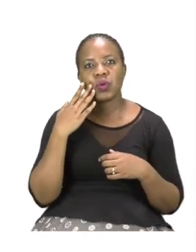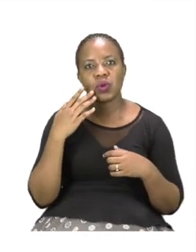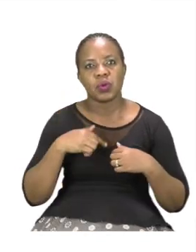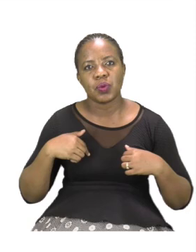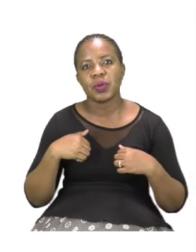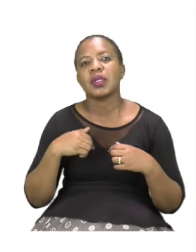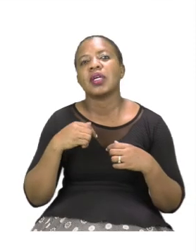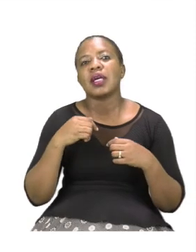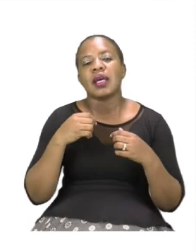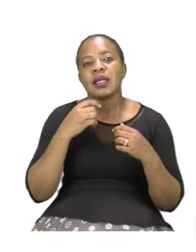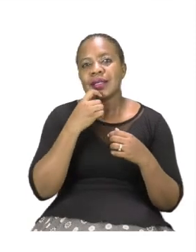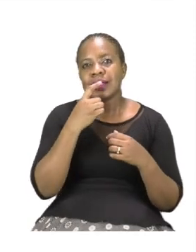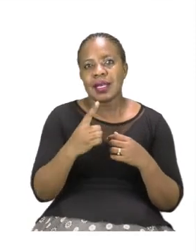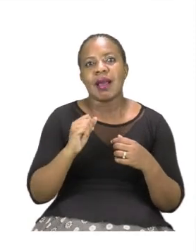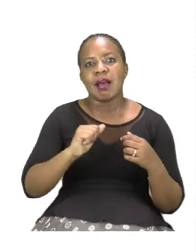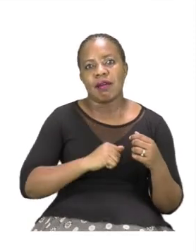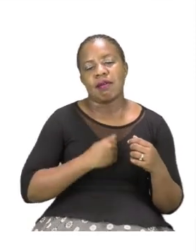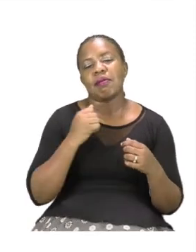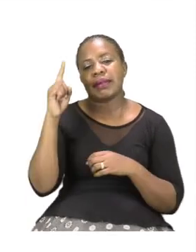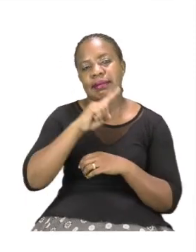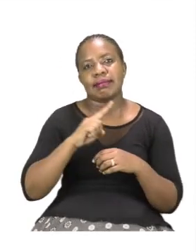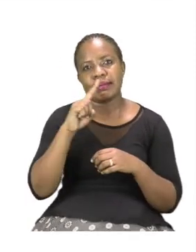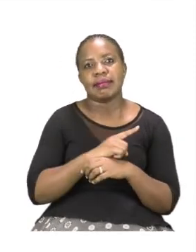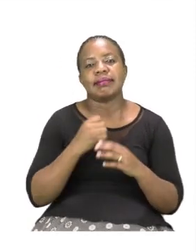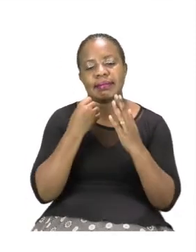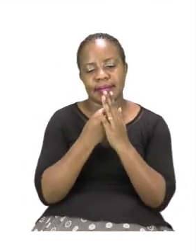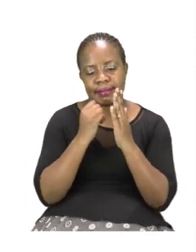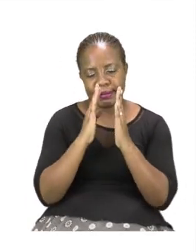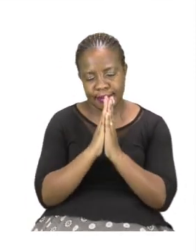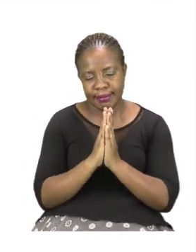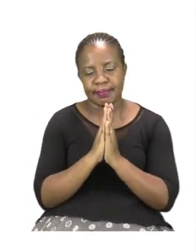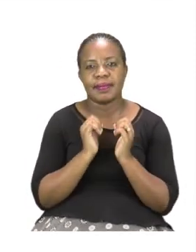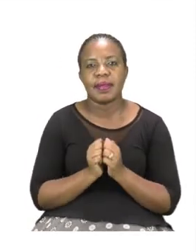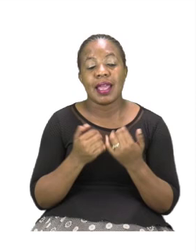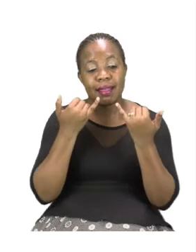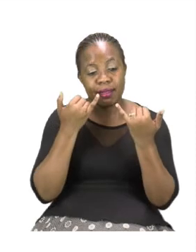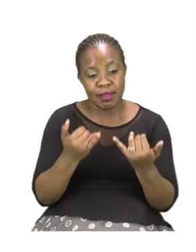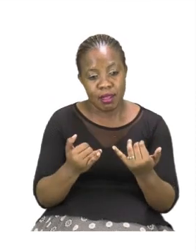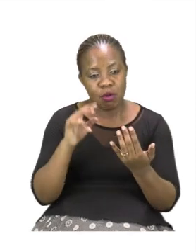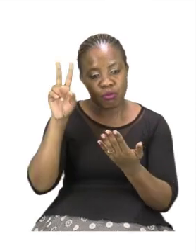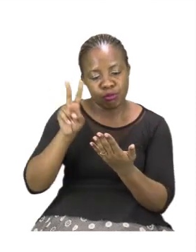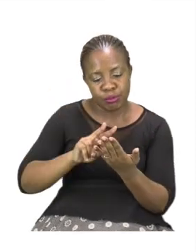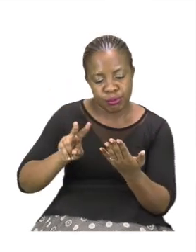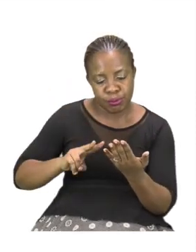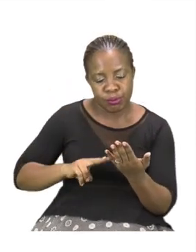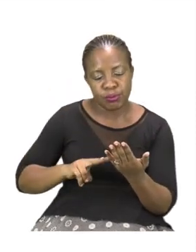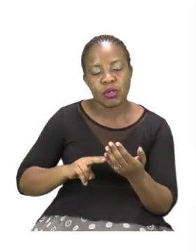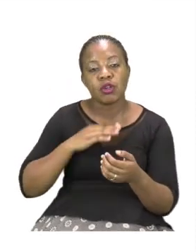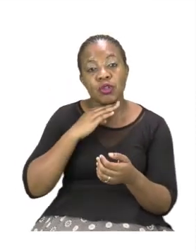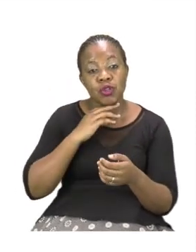So now that we have read the story a second time, it is going to be your job to answer the